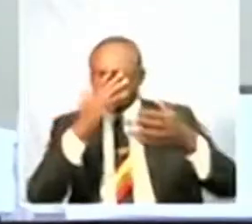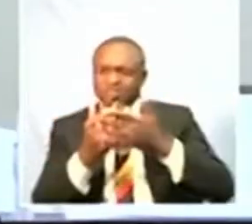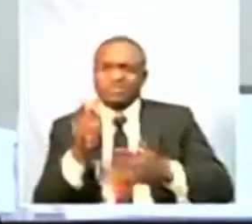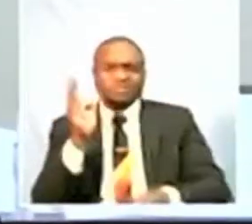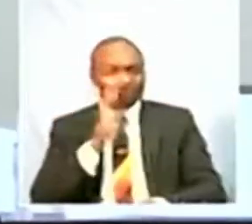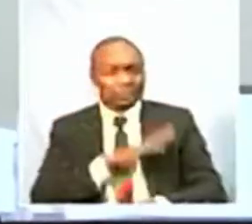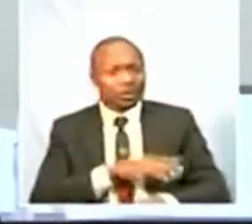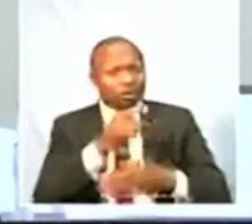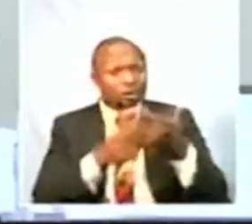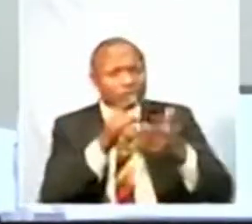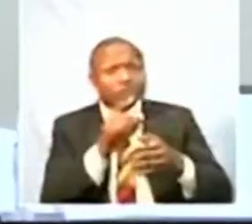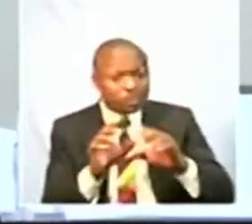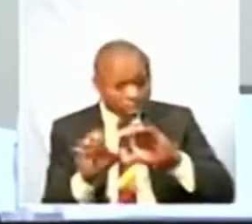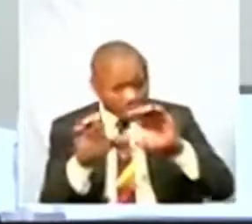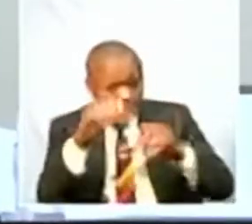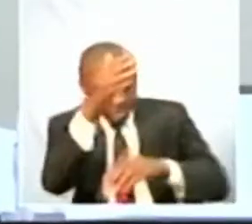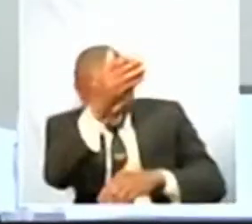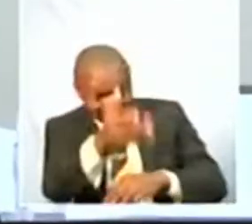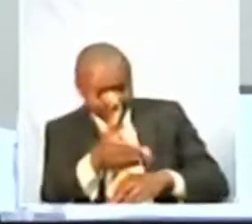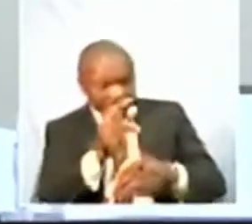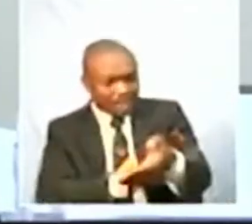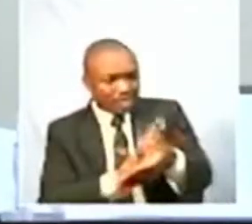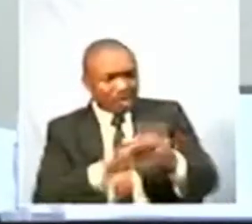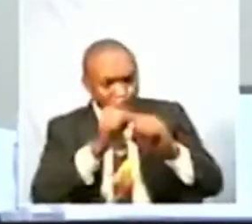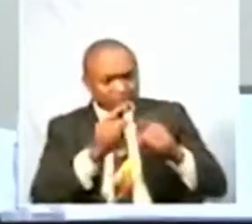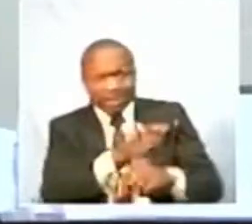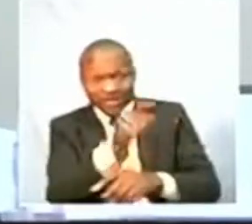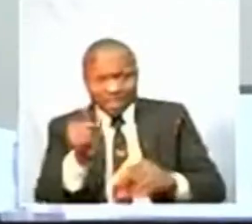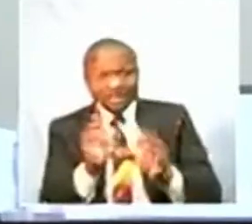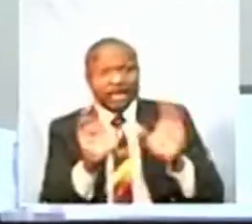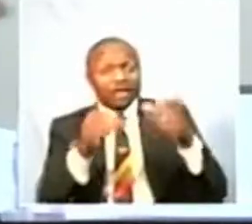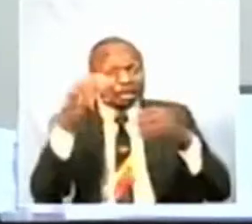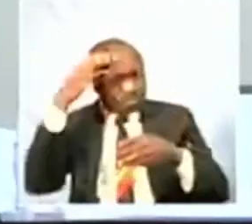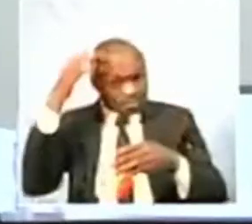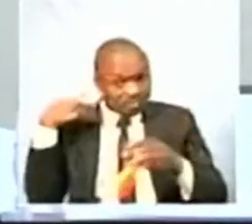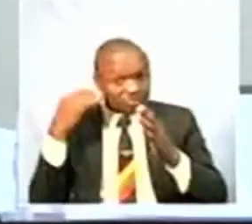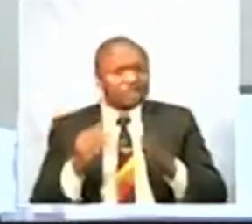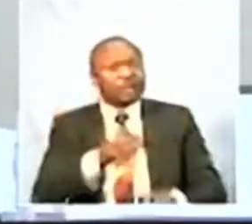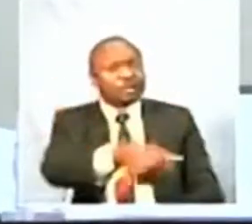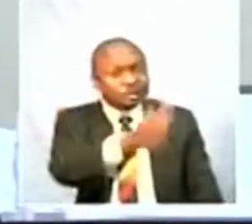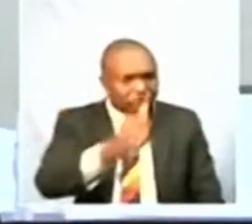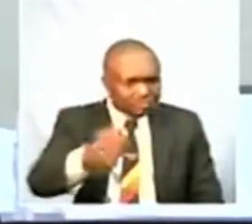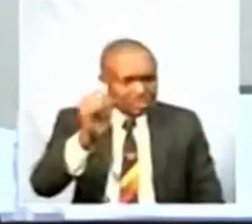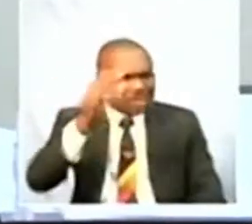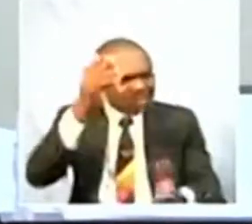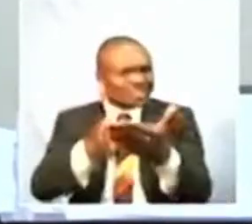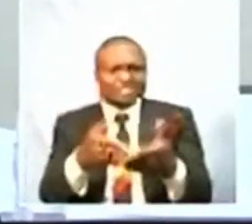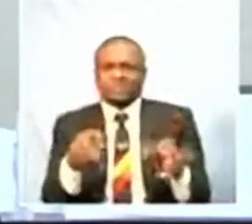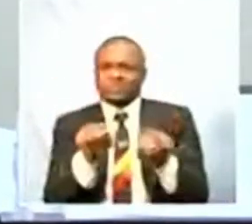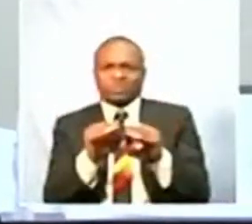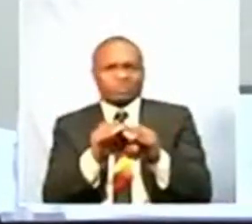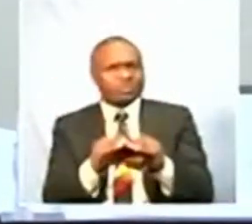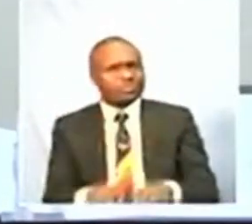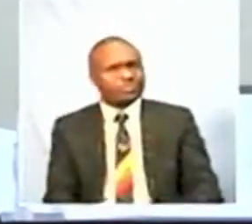jail. What you are doing in KASAMA. But these council officials, yourselves, this is normal.